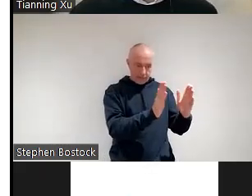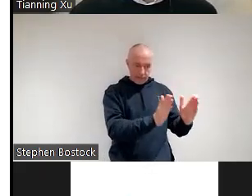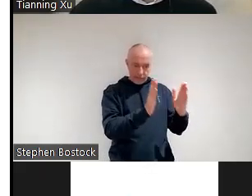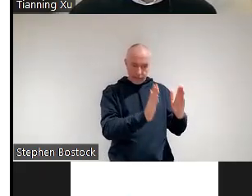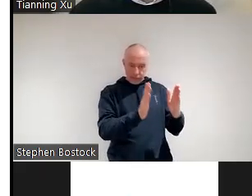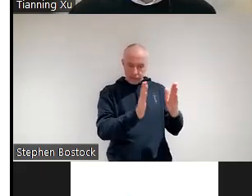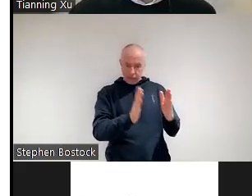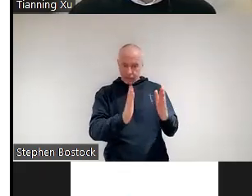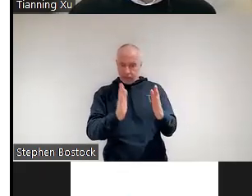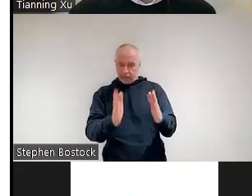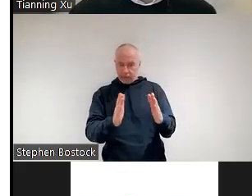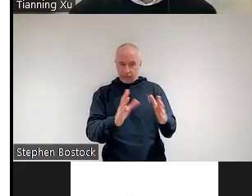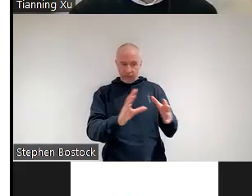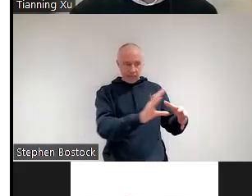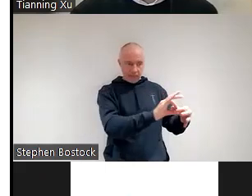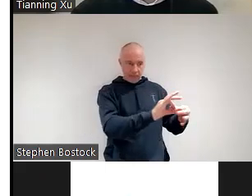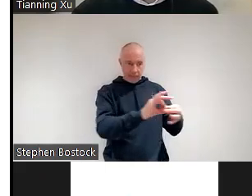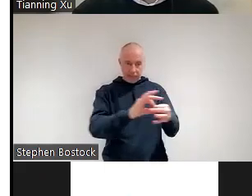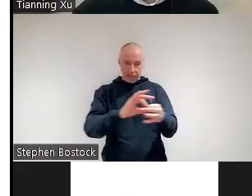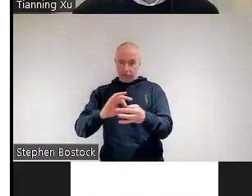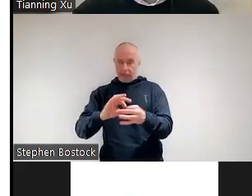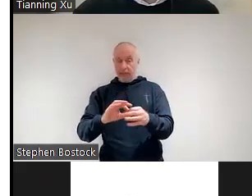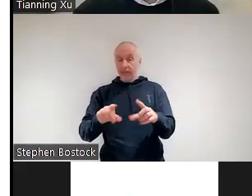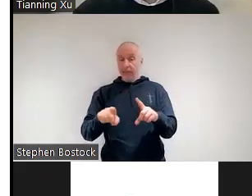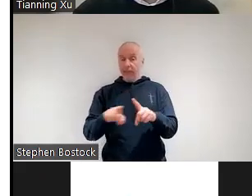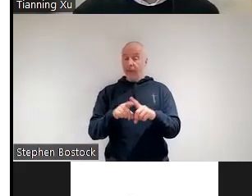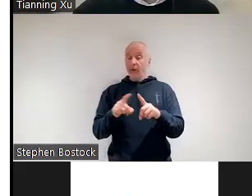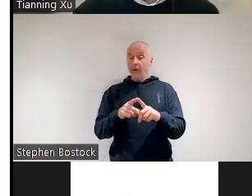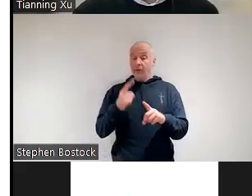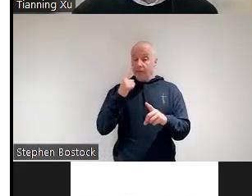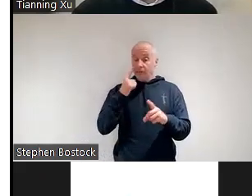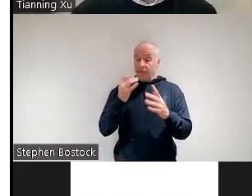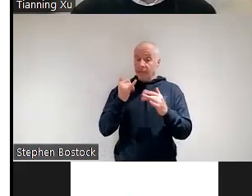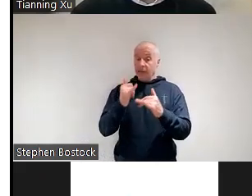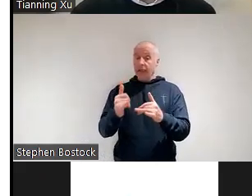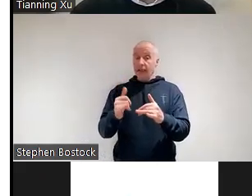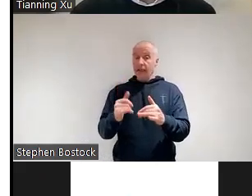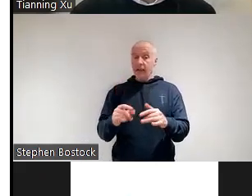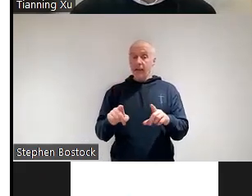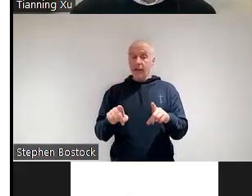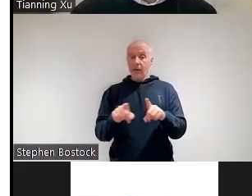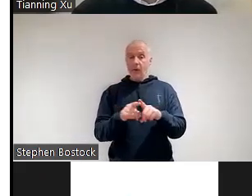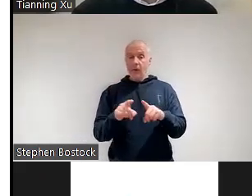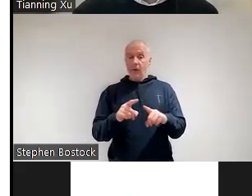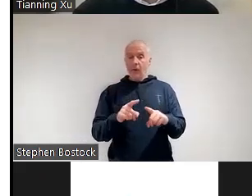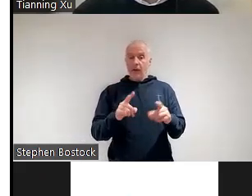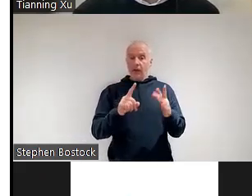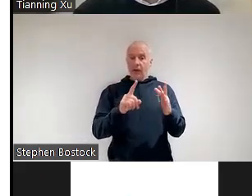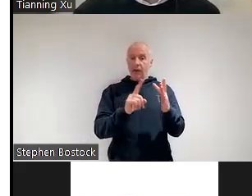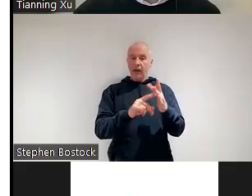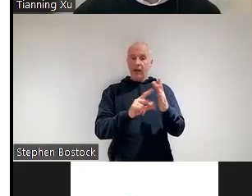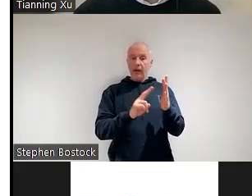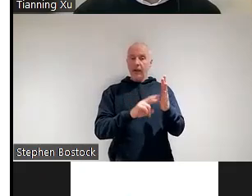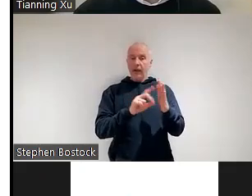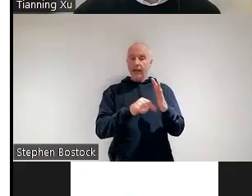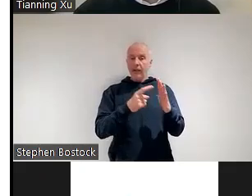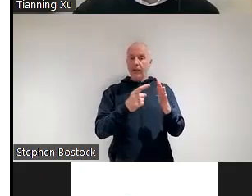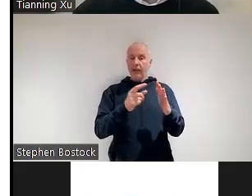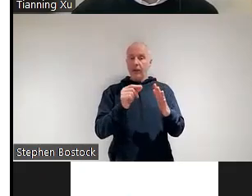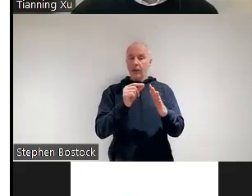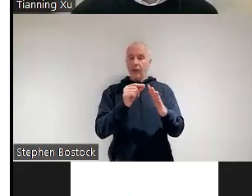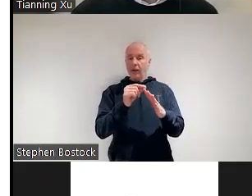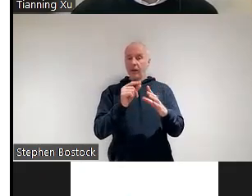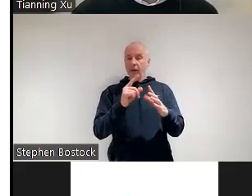Several interesting tests, which I think is worth mentioning here. One is called the interoperability test. This is something very